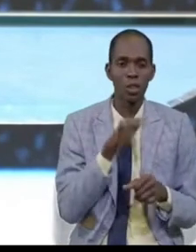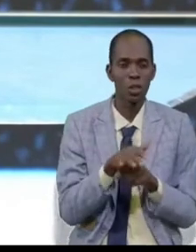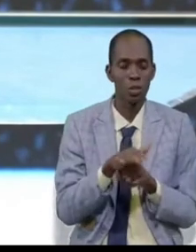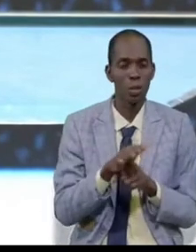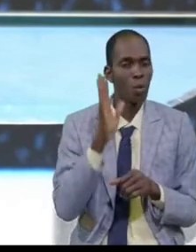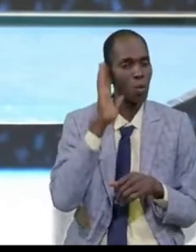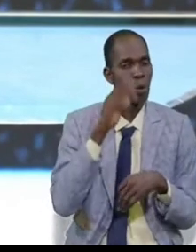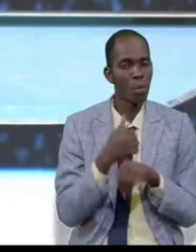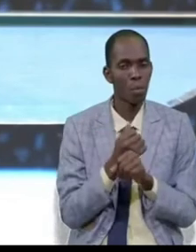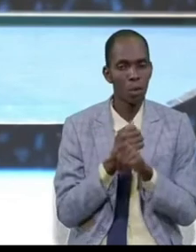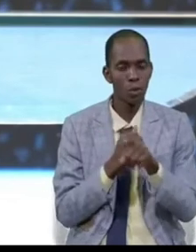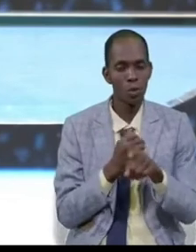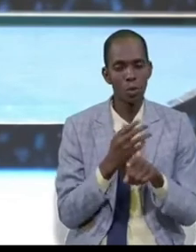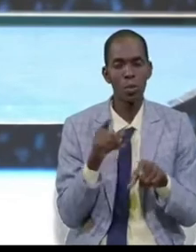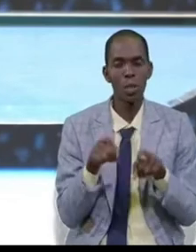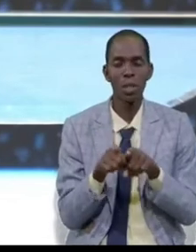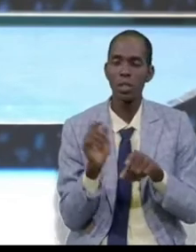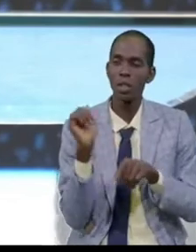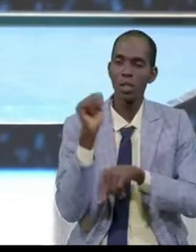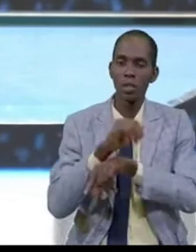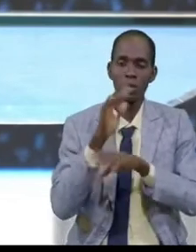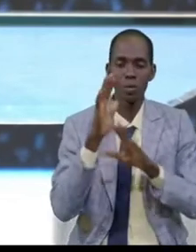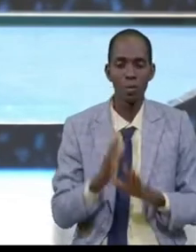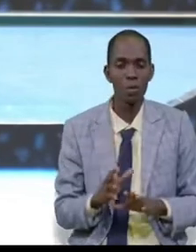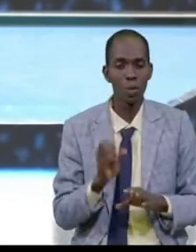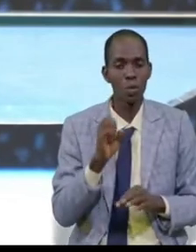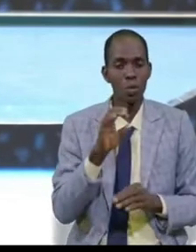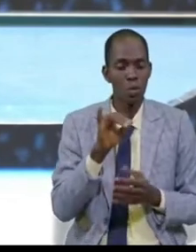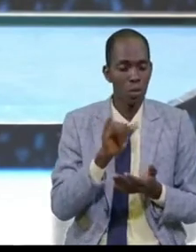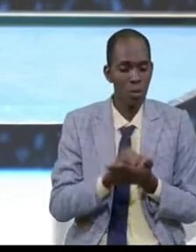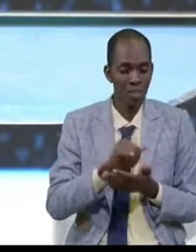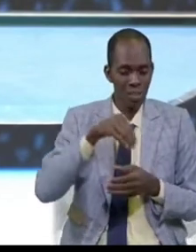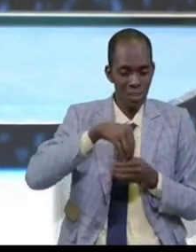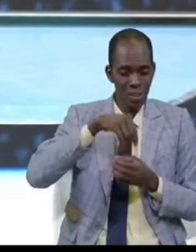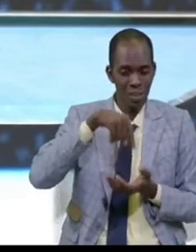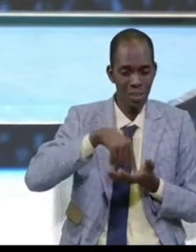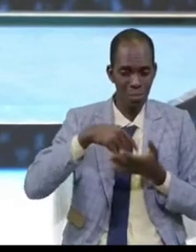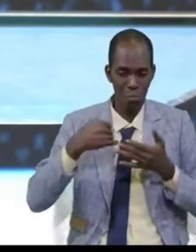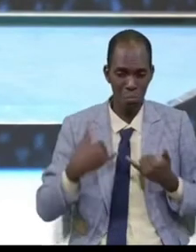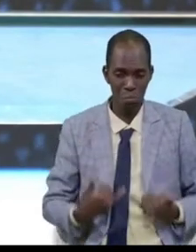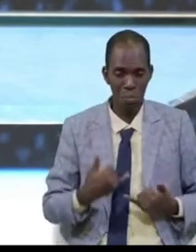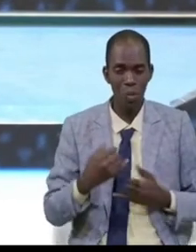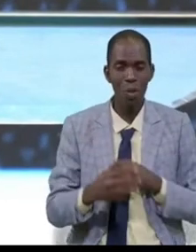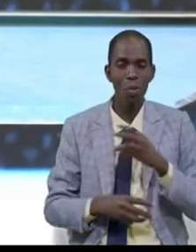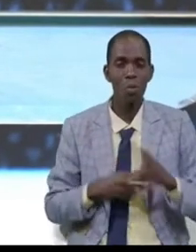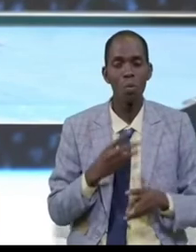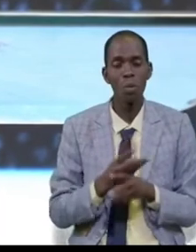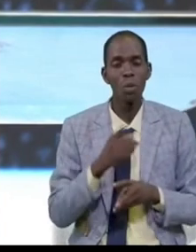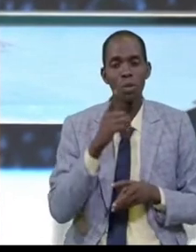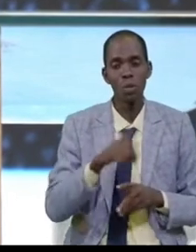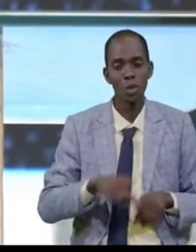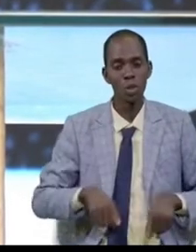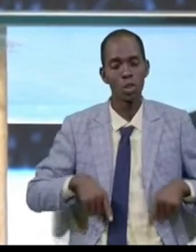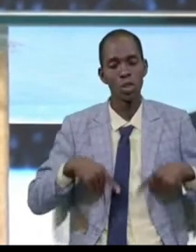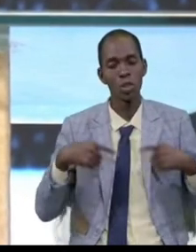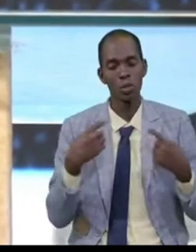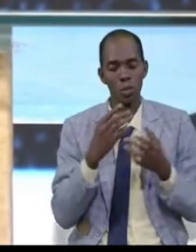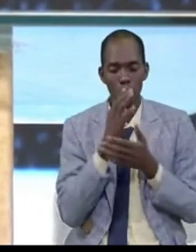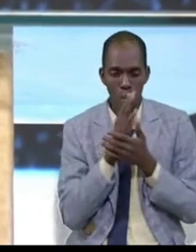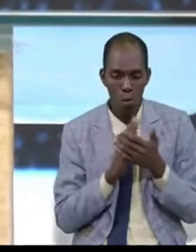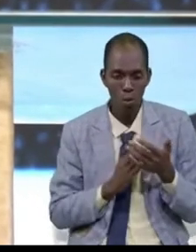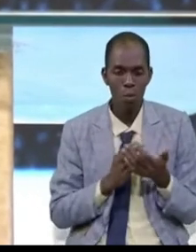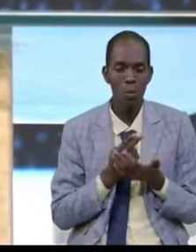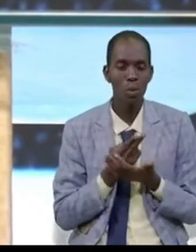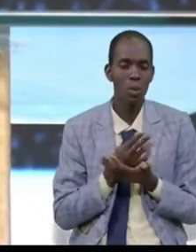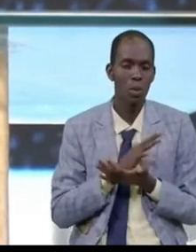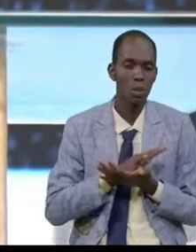you an overcomer, so that in this present world you live soberly, you live righteously, and